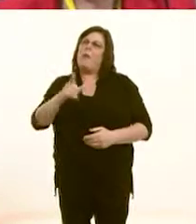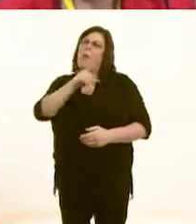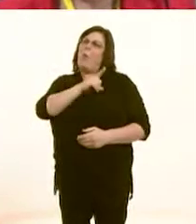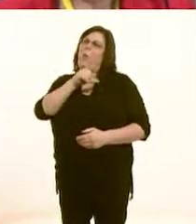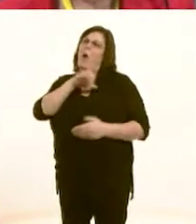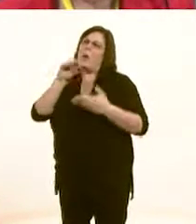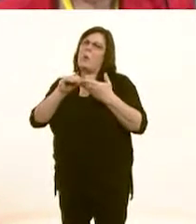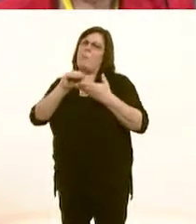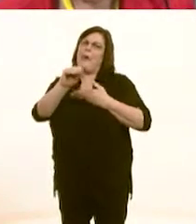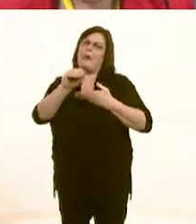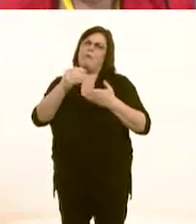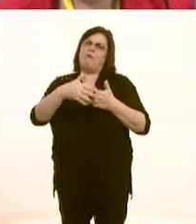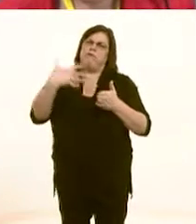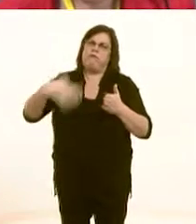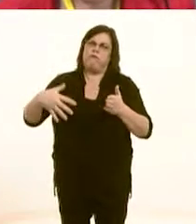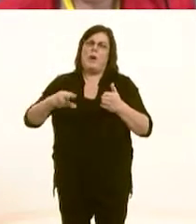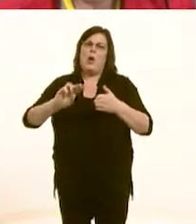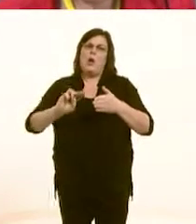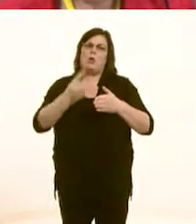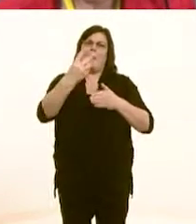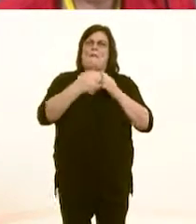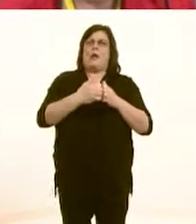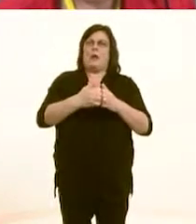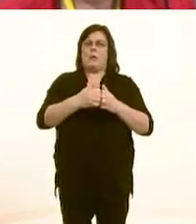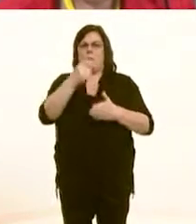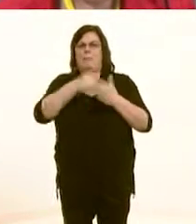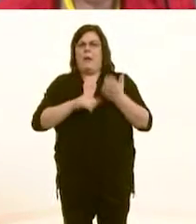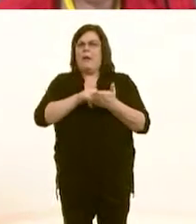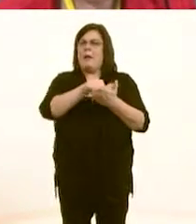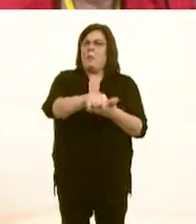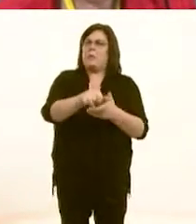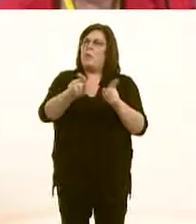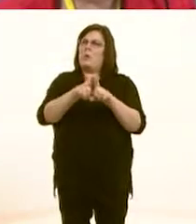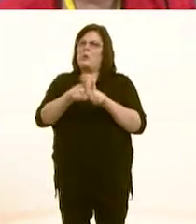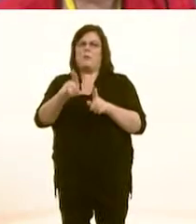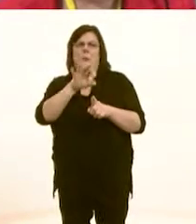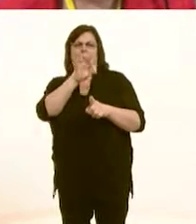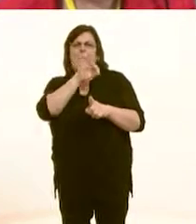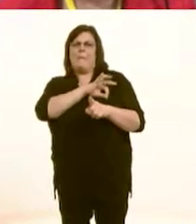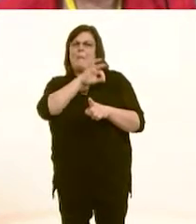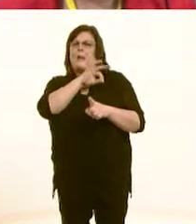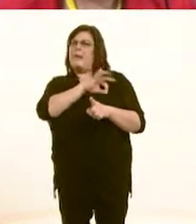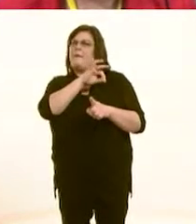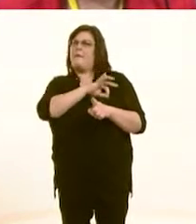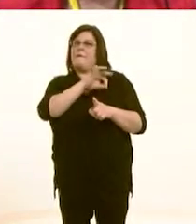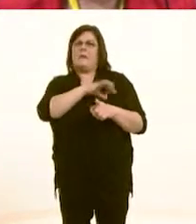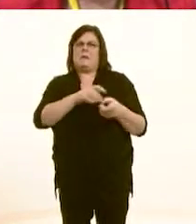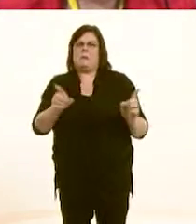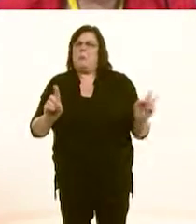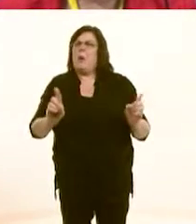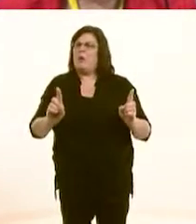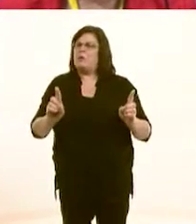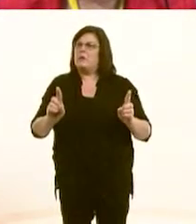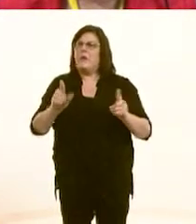pay twice the market value? And could you go on to identify how these potential benefits from the acquisition and manage them